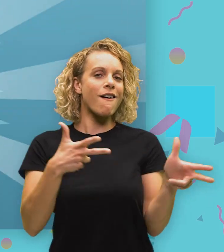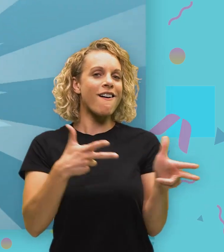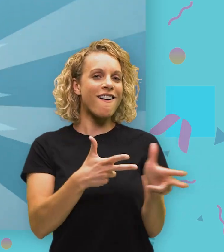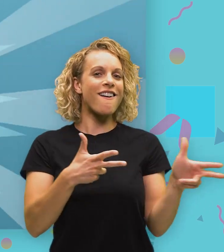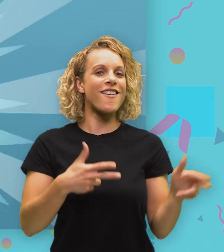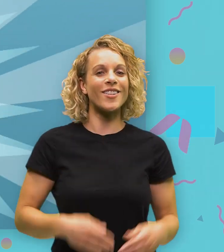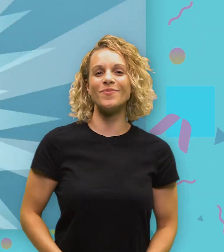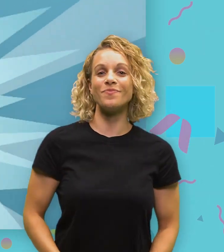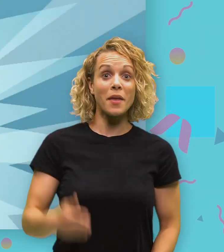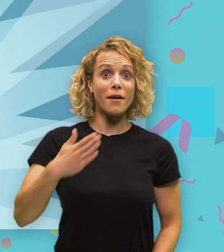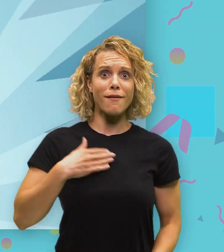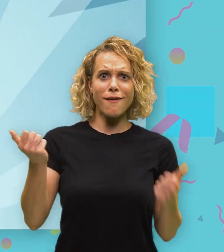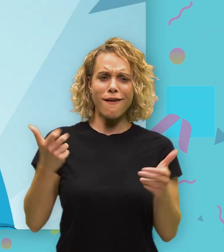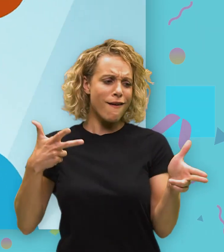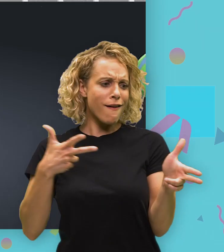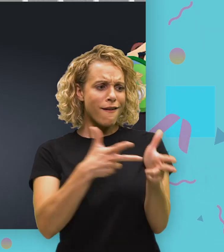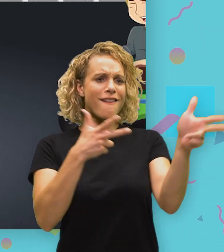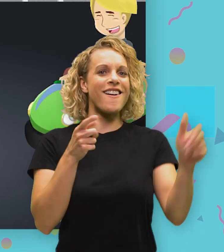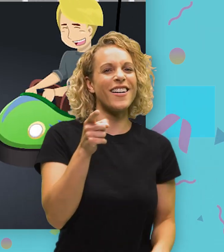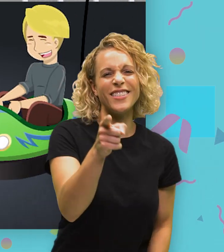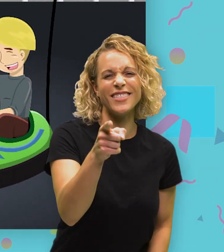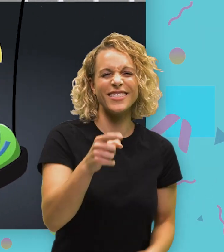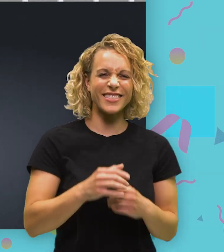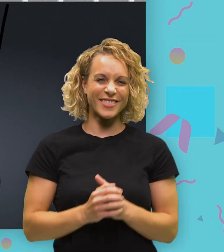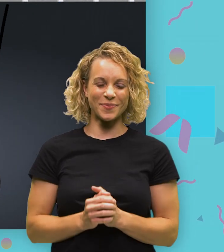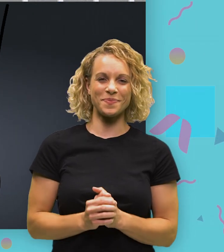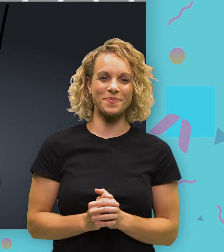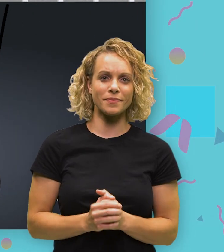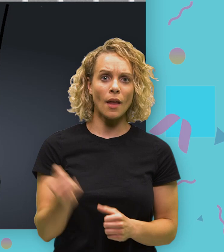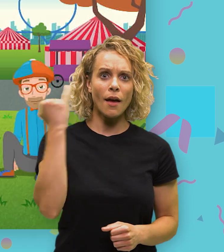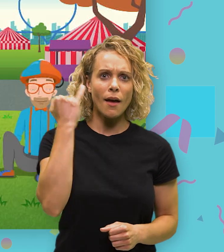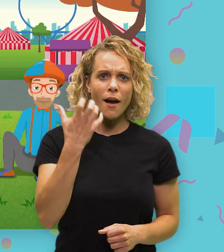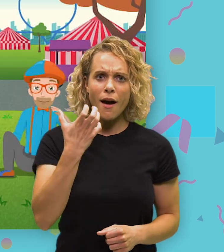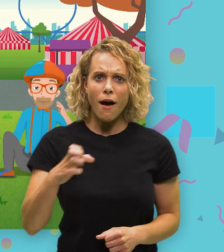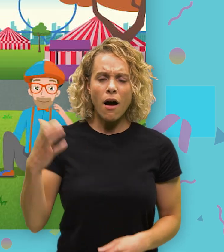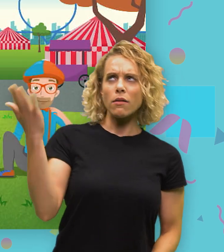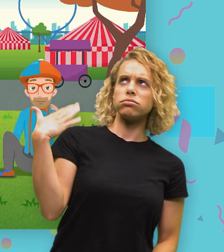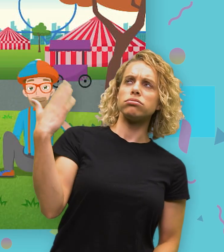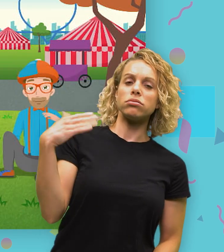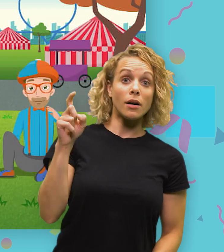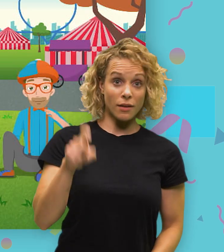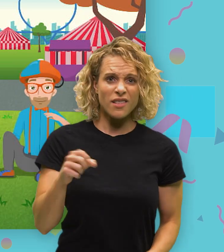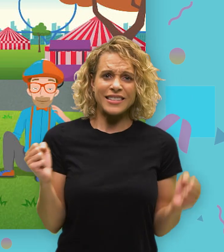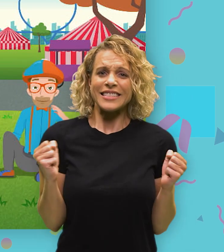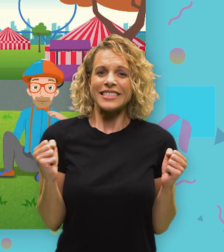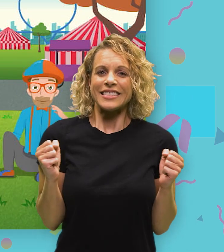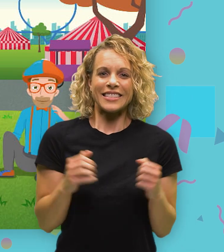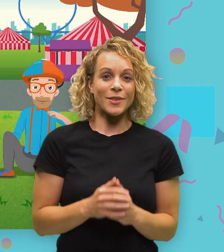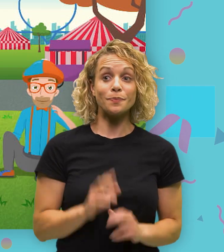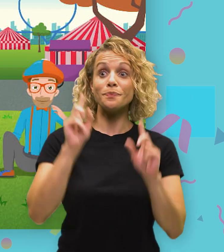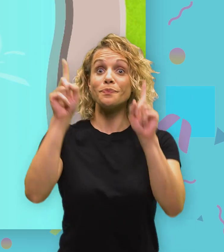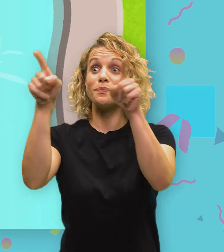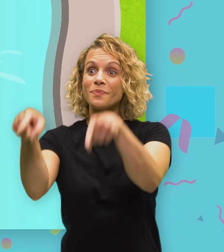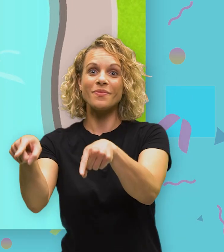to the bumper cars. I'll bump my car into you. If it's hot and we could use a